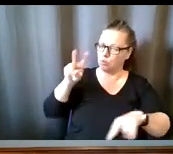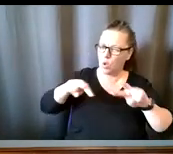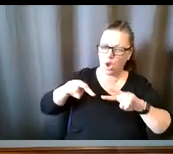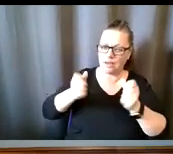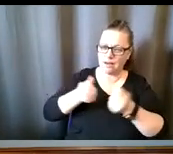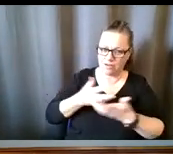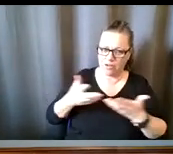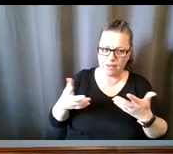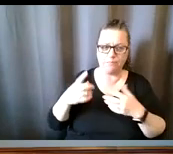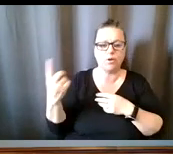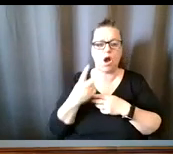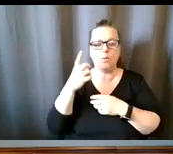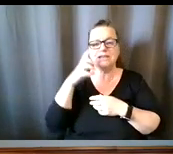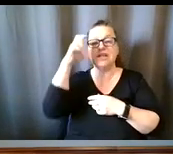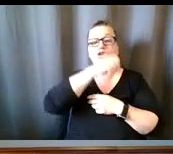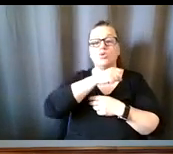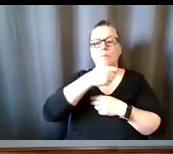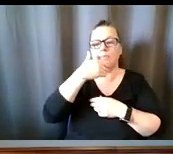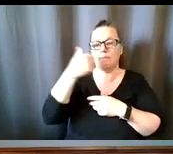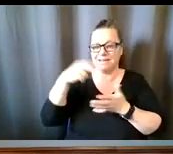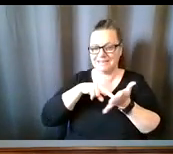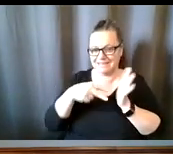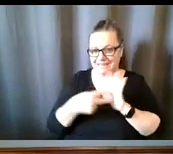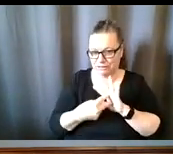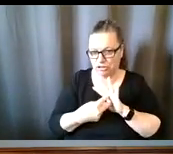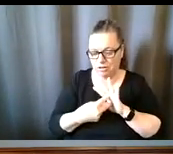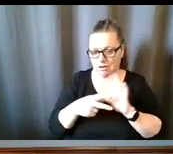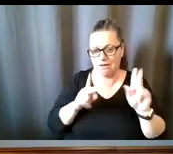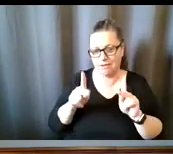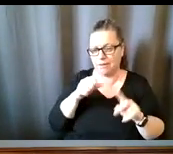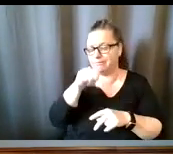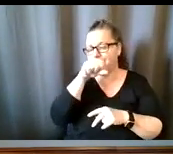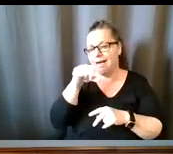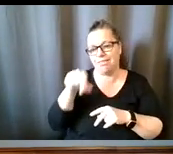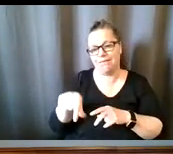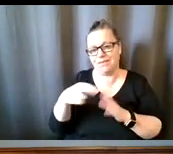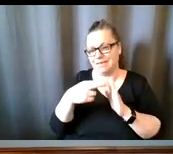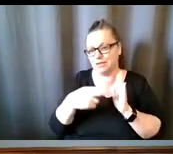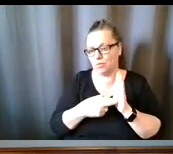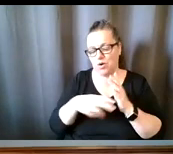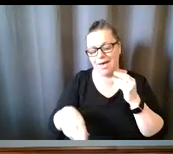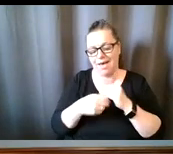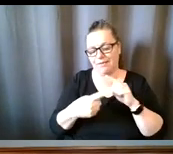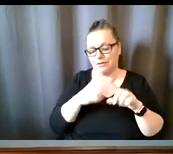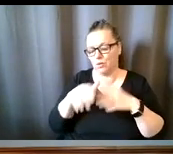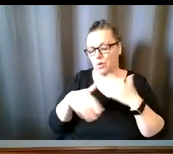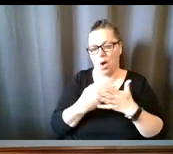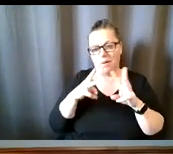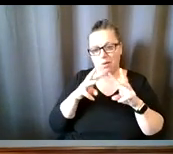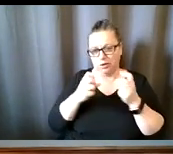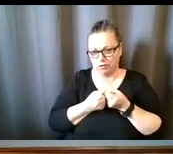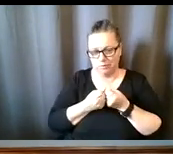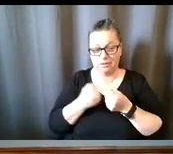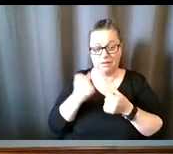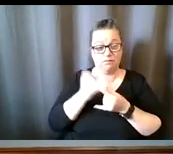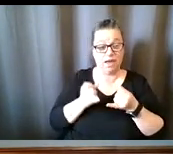We always need to assume the best intention of people. And I love this as a rule. I put this in all of my workshops. The final thing is,